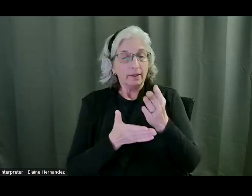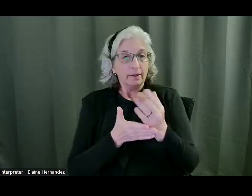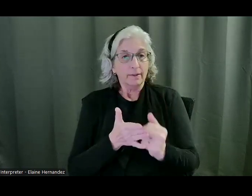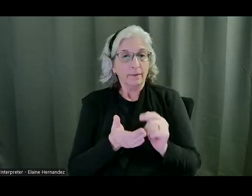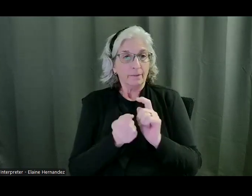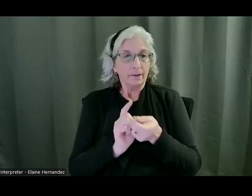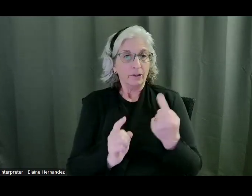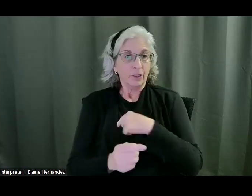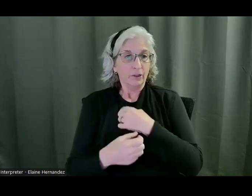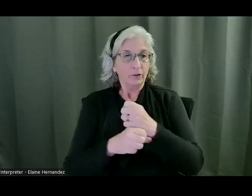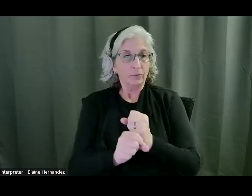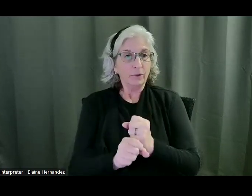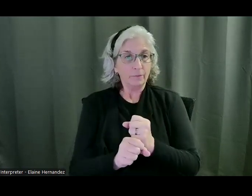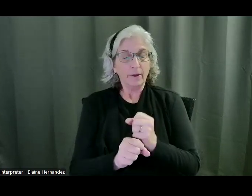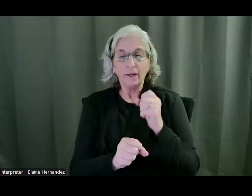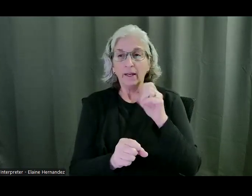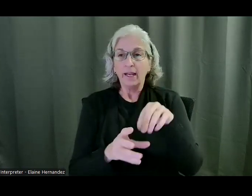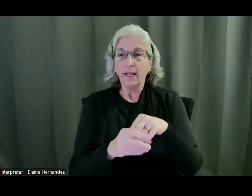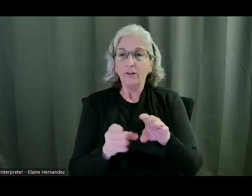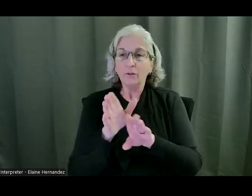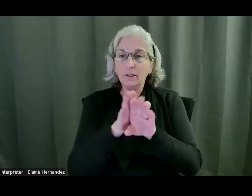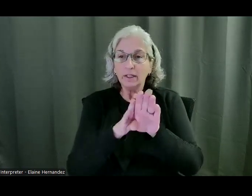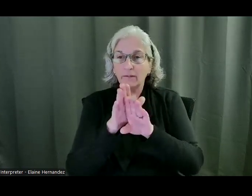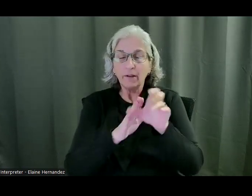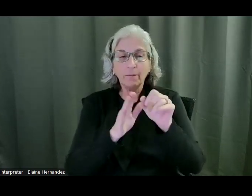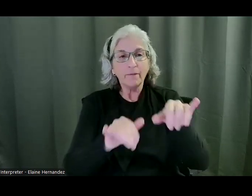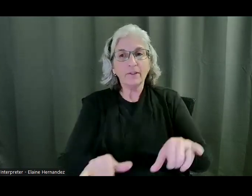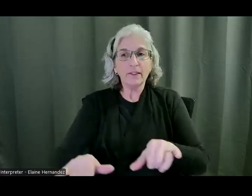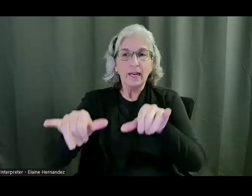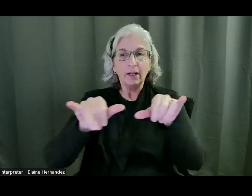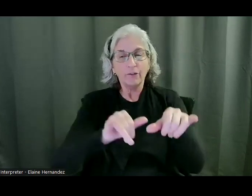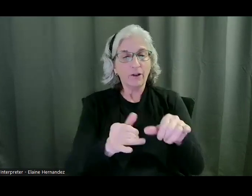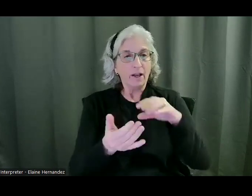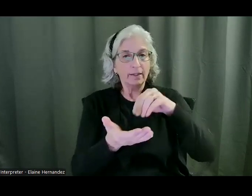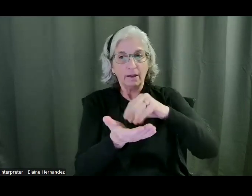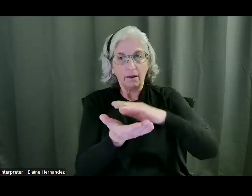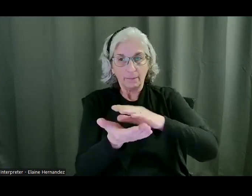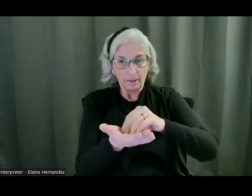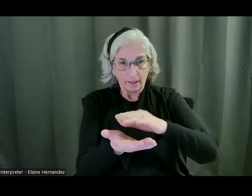development of some standardized documentation,